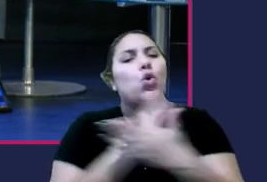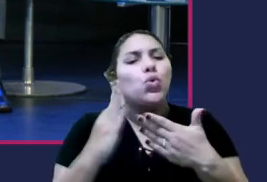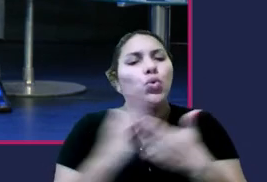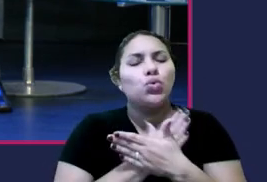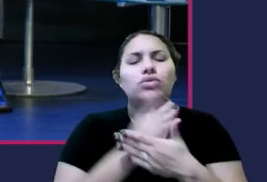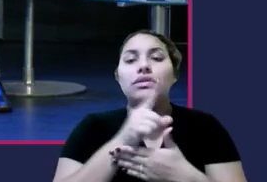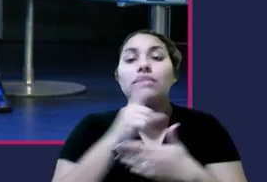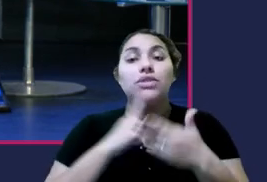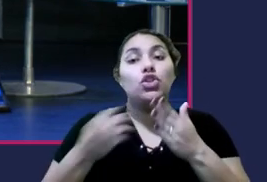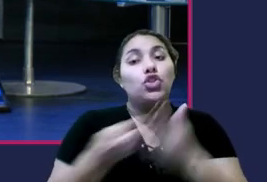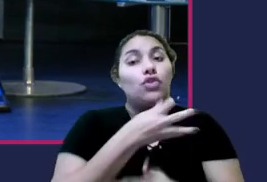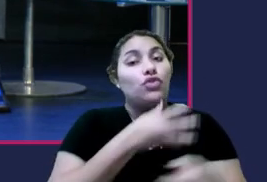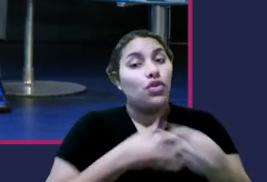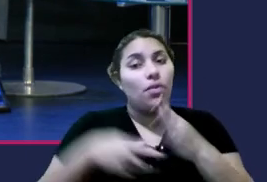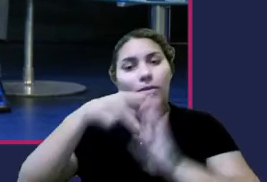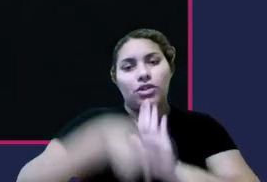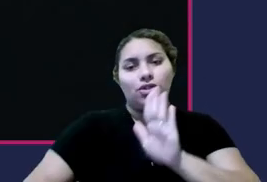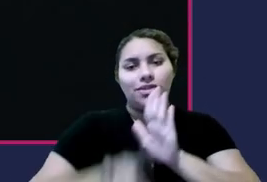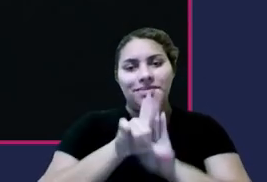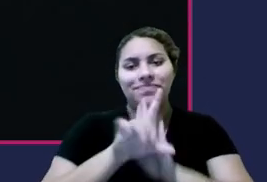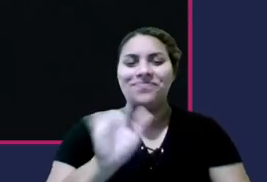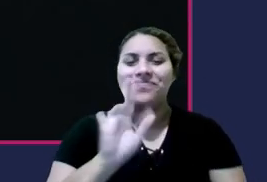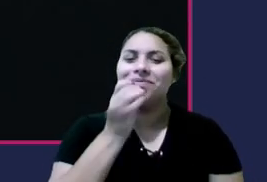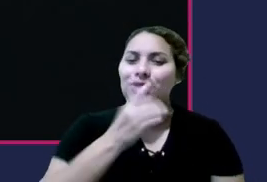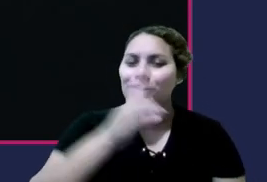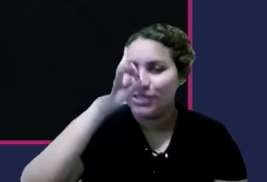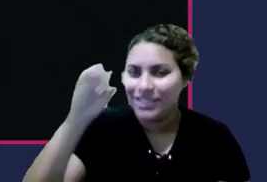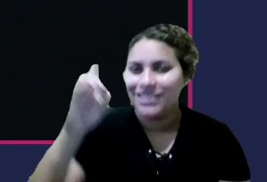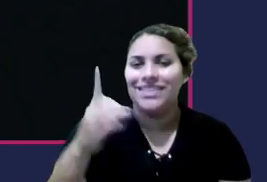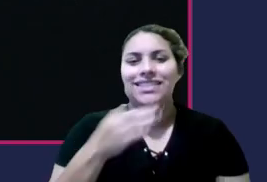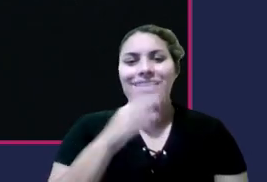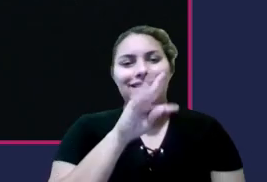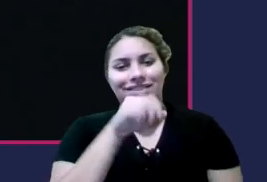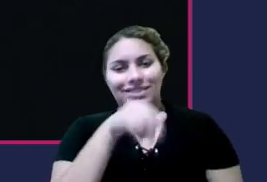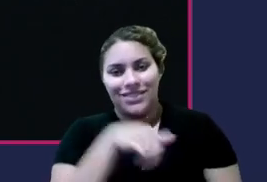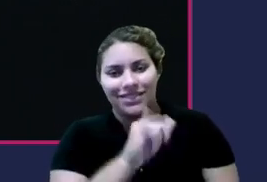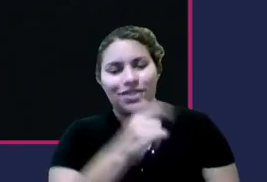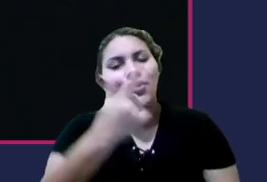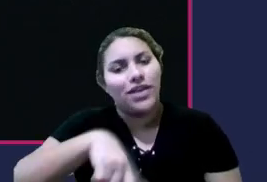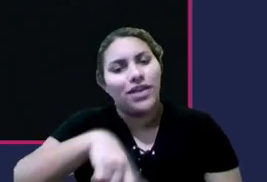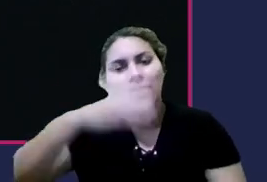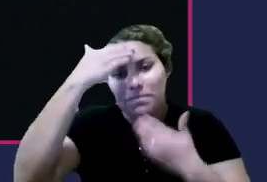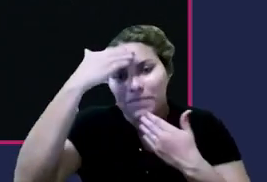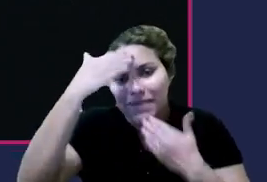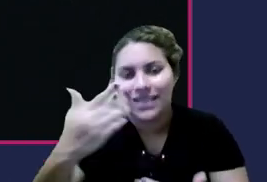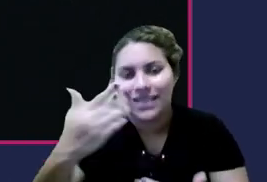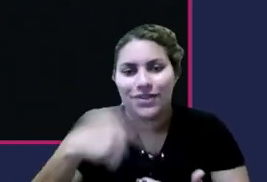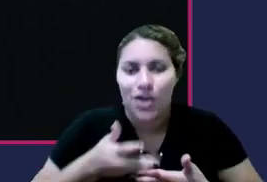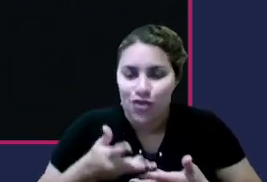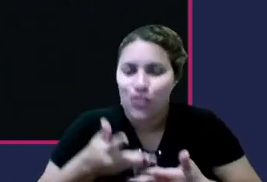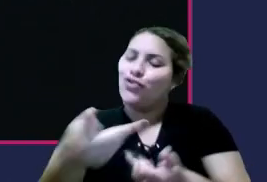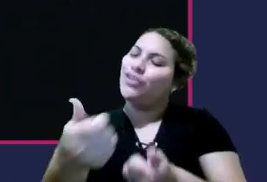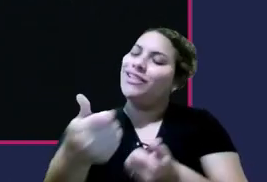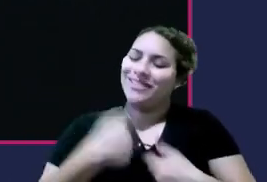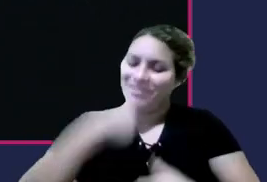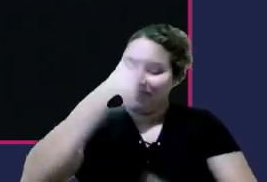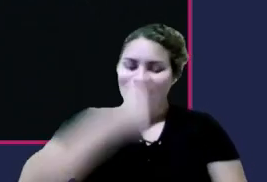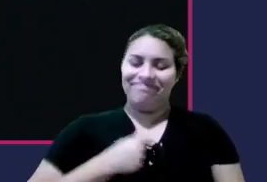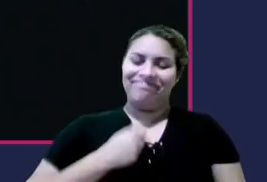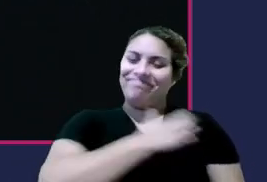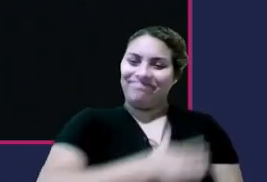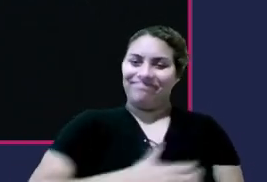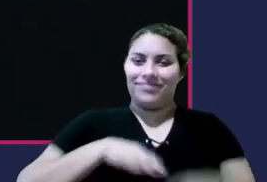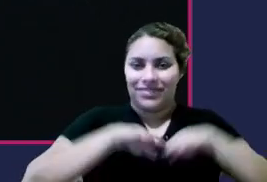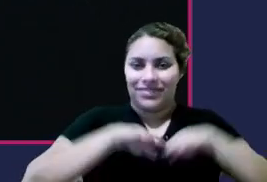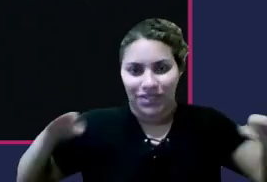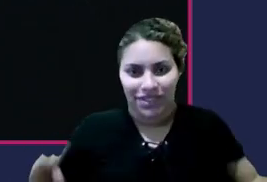must be considered in new bills. Good morning, everyone. Good morning, Tony. Thank you so much for the invitation. It's a